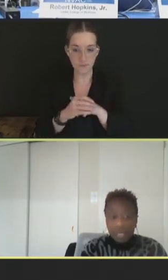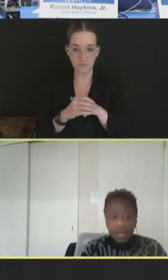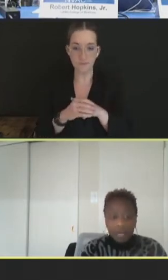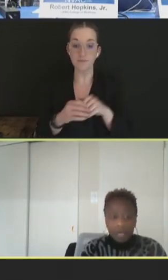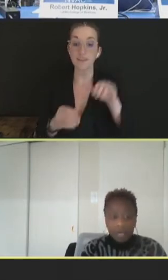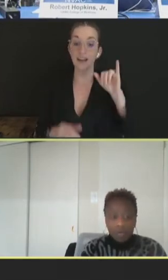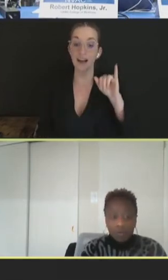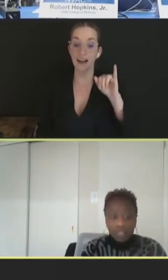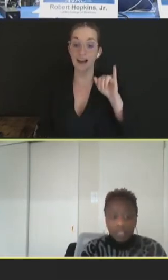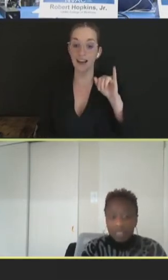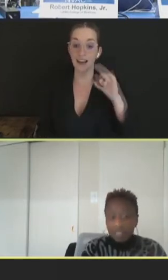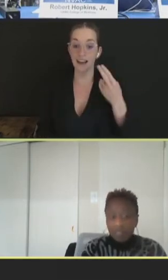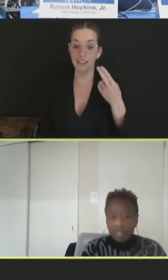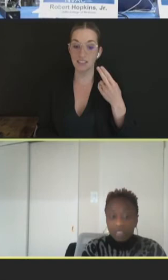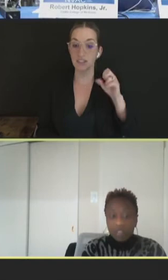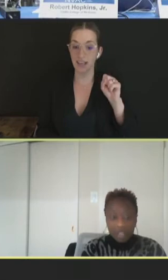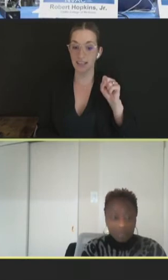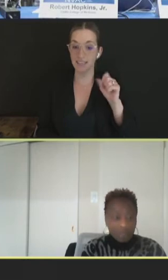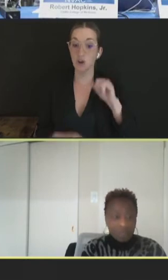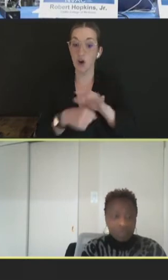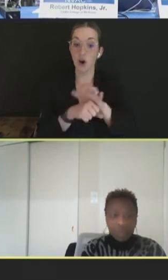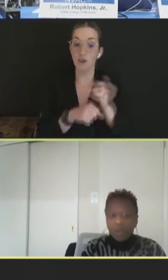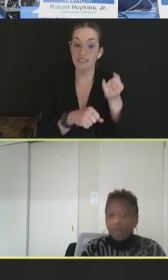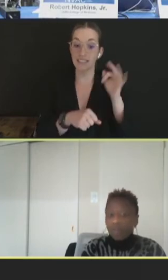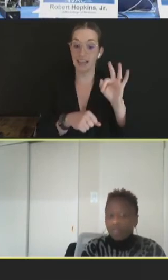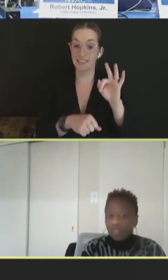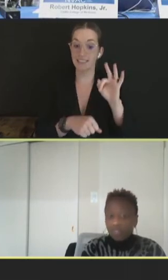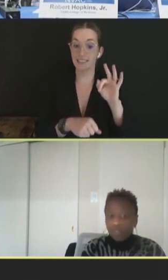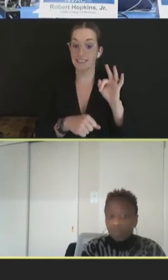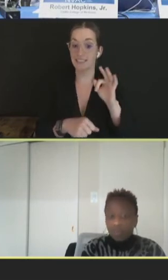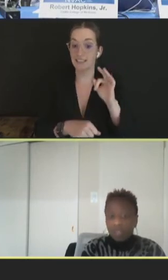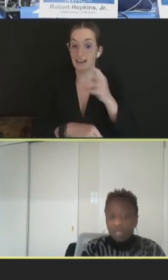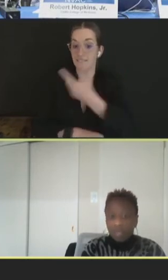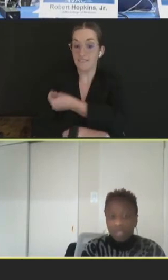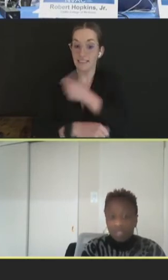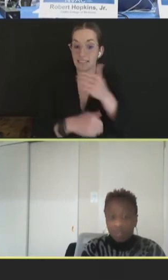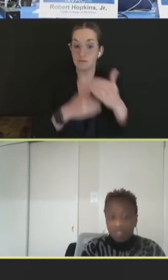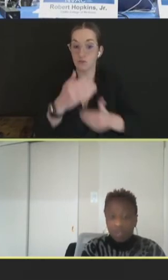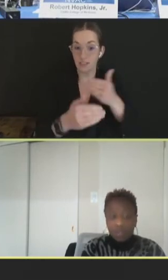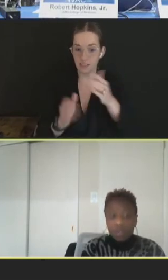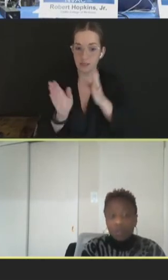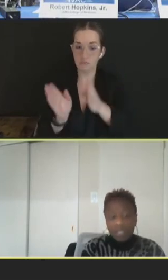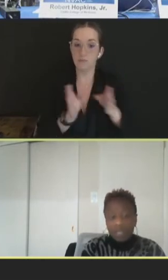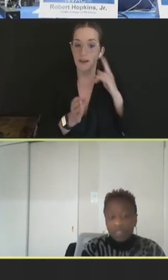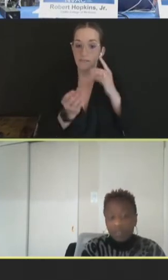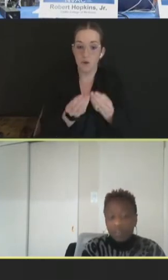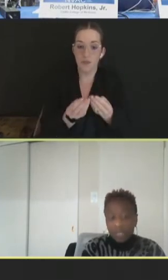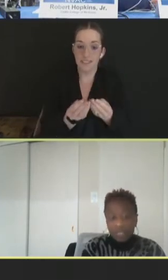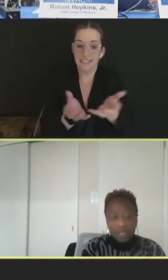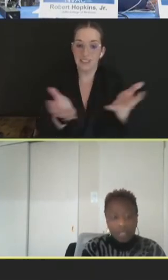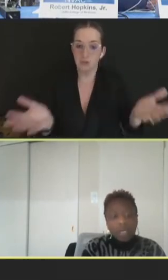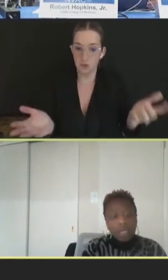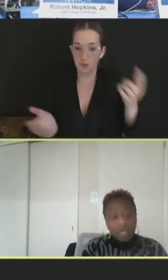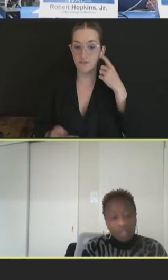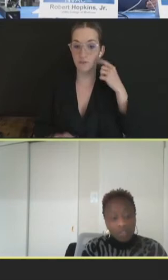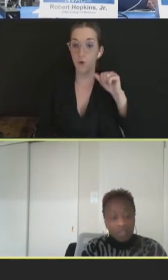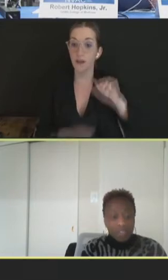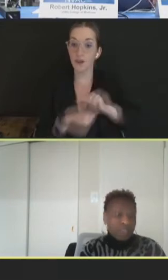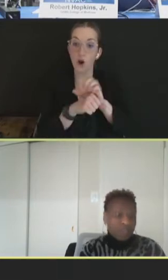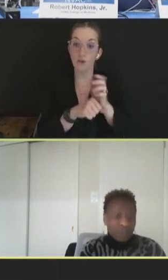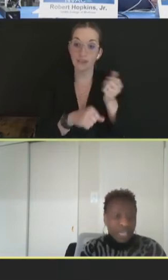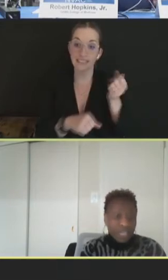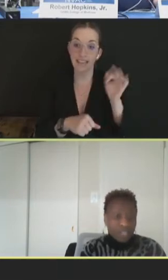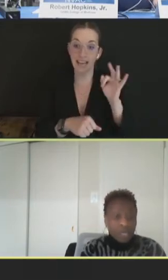IHS COVID-19 vaccine task force is preparing for the distribution and administration of the COVID-19 vaccine to